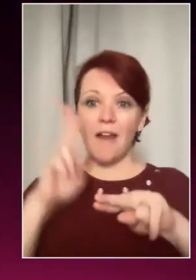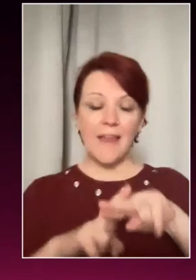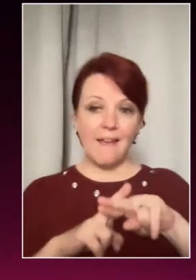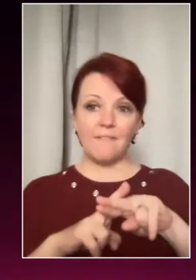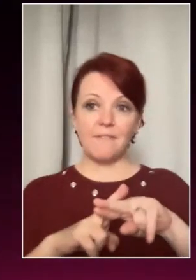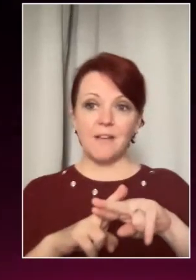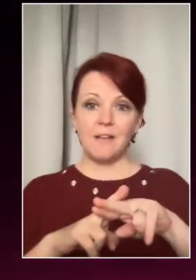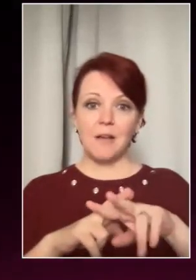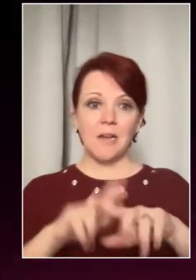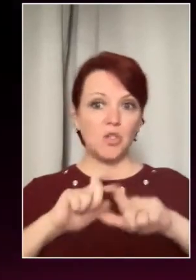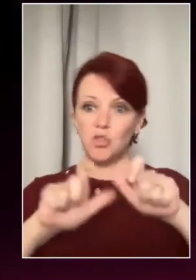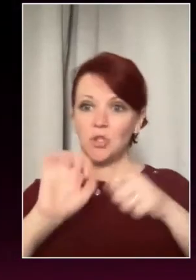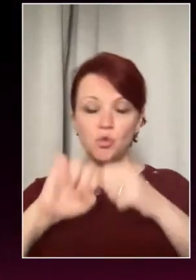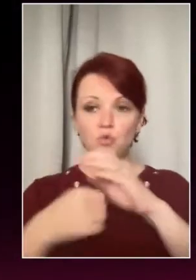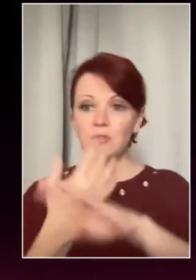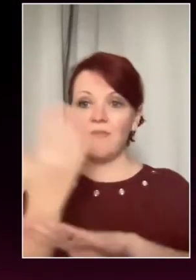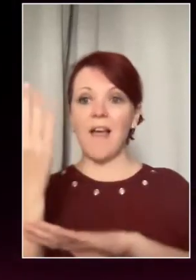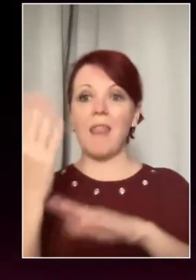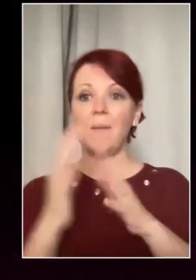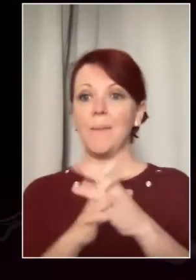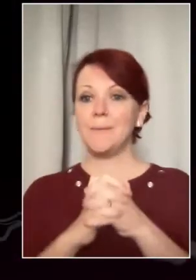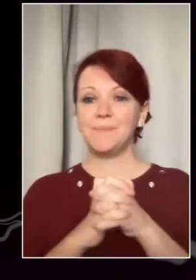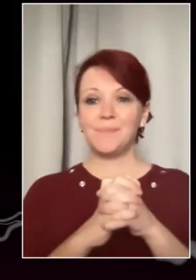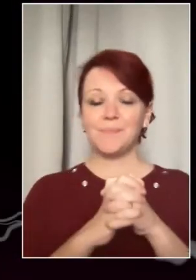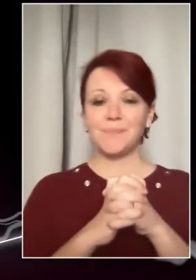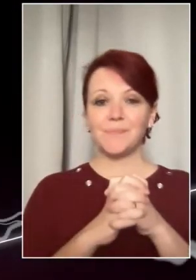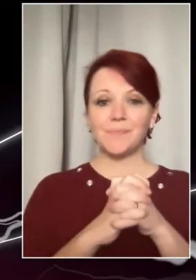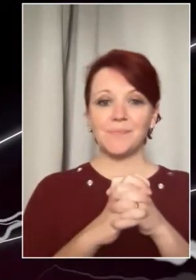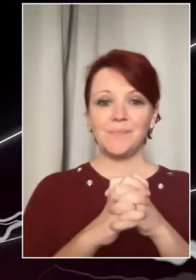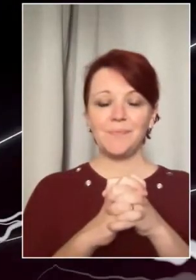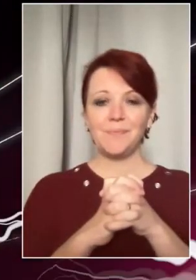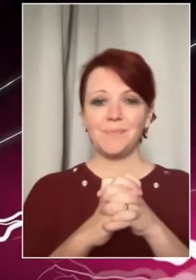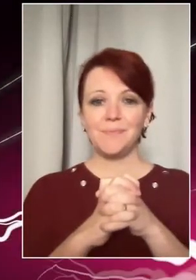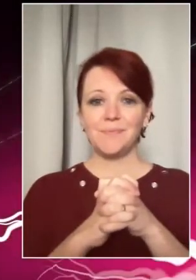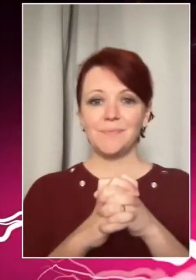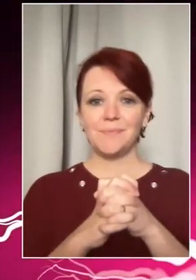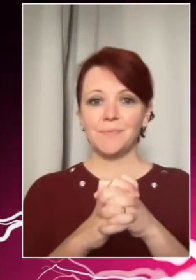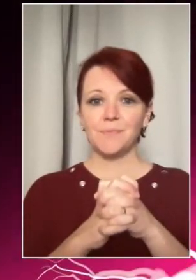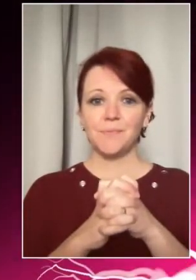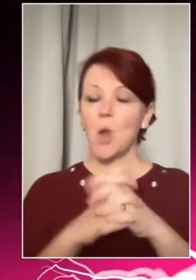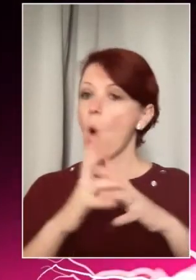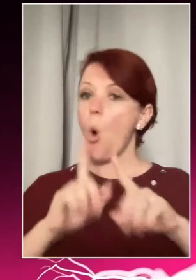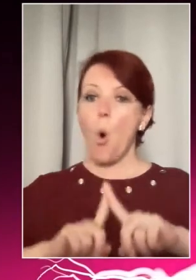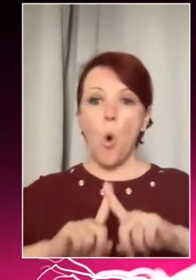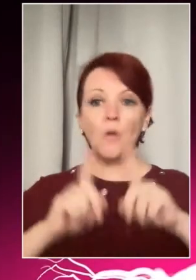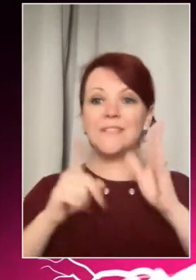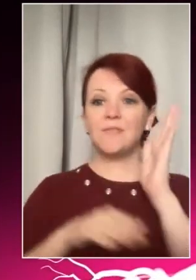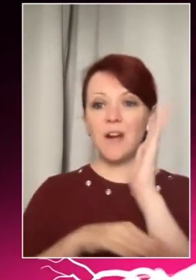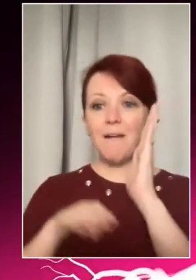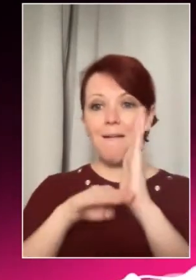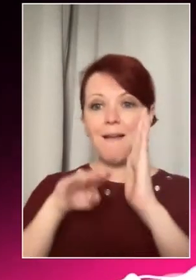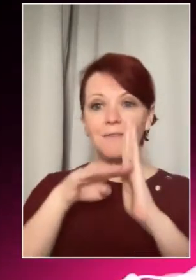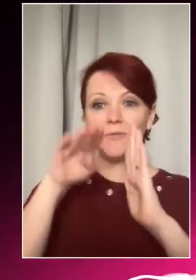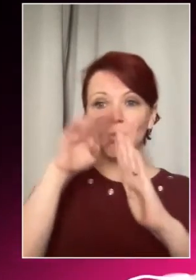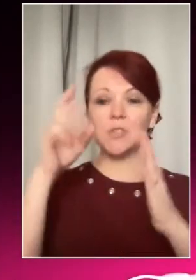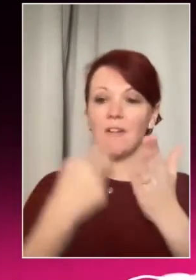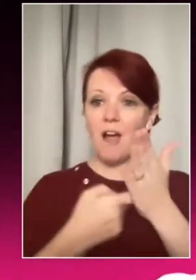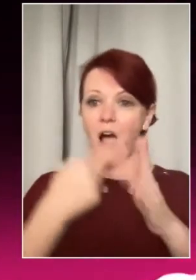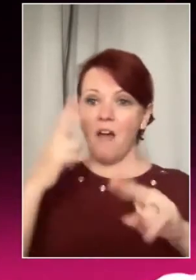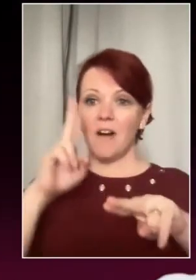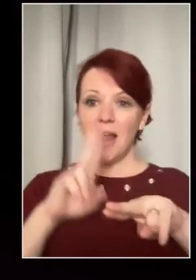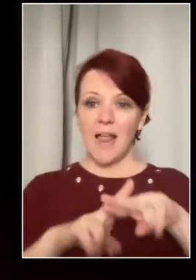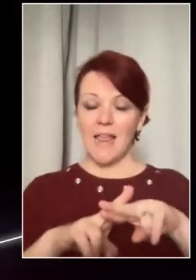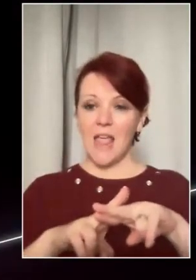development. With a large proportion of today's RAF at all rank levels having been apprentices, apprenticeships